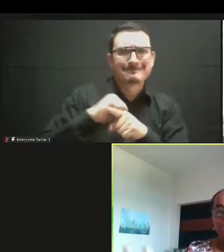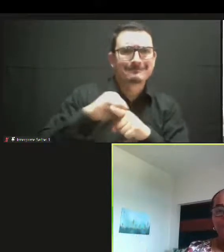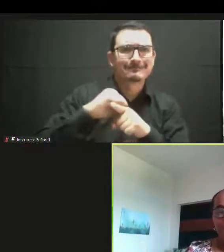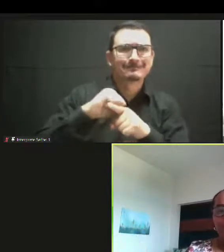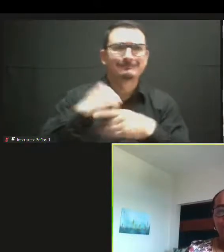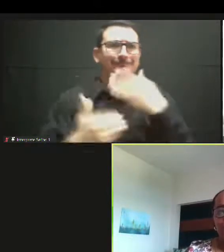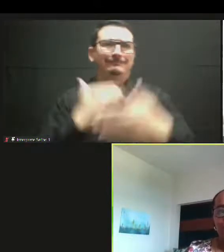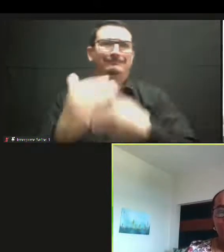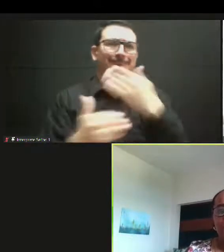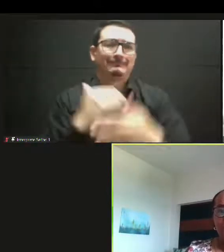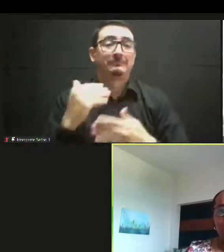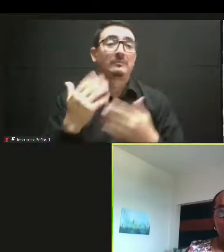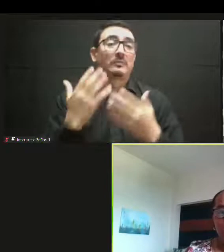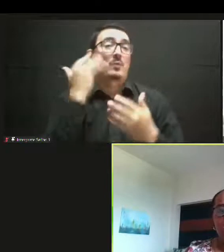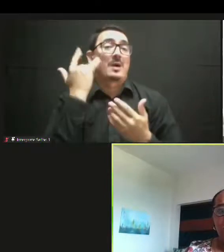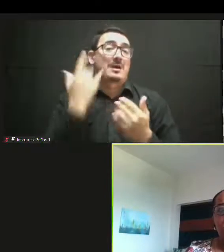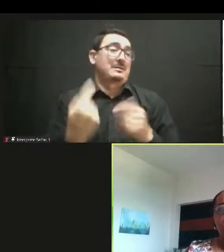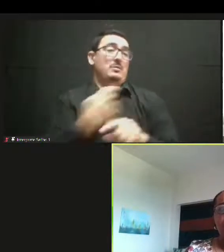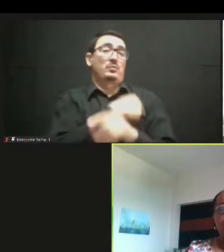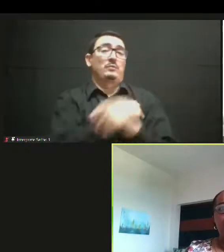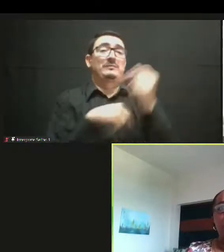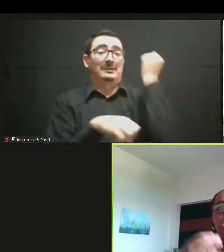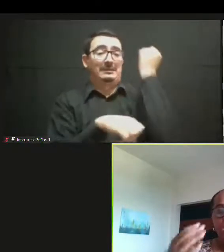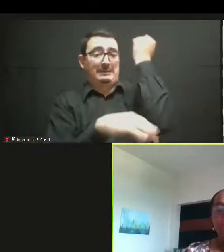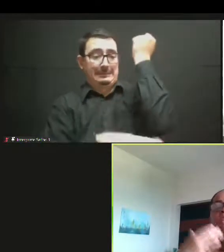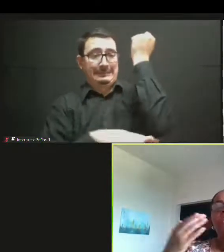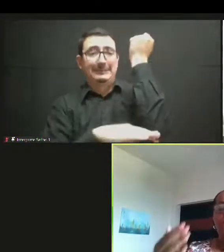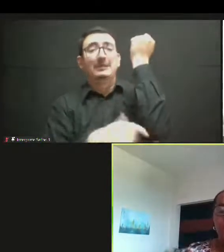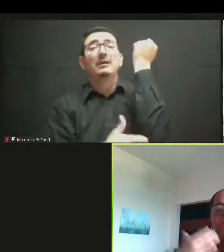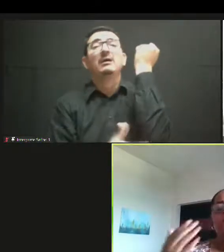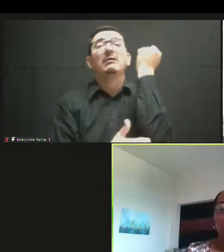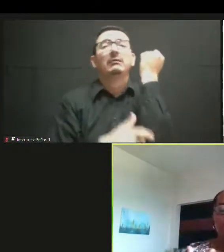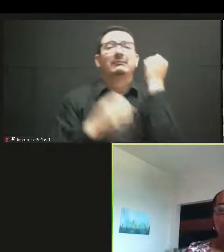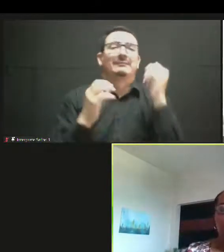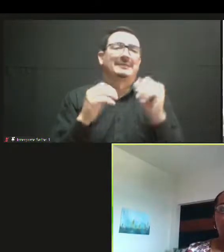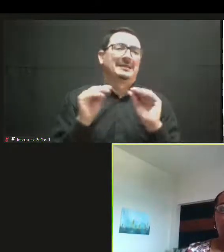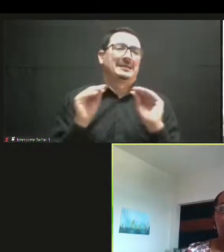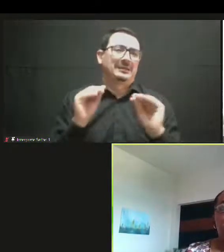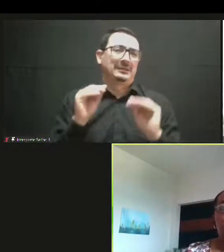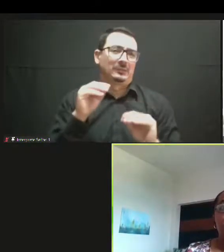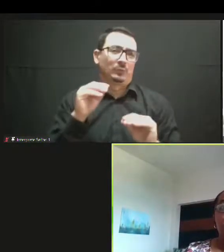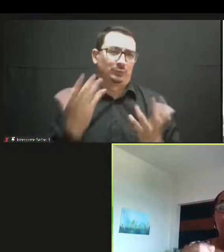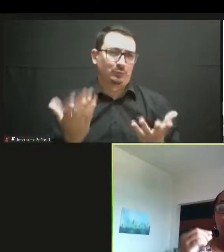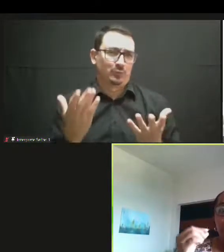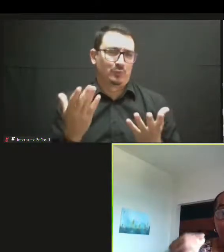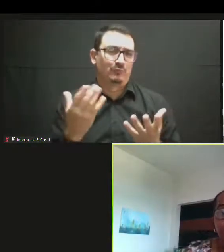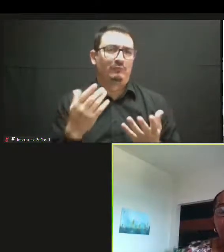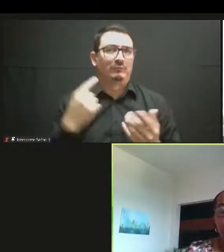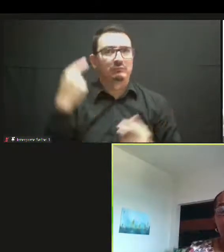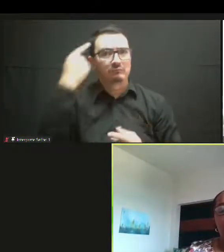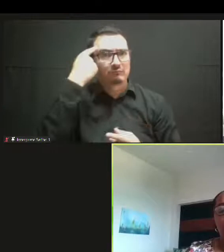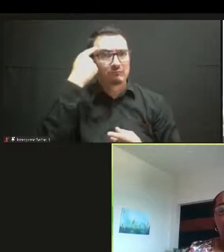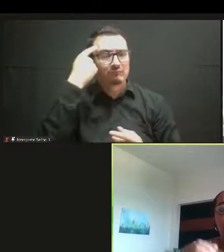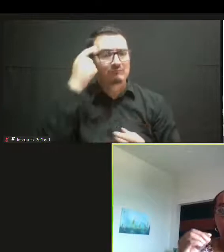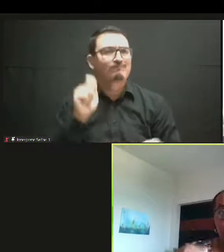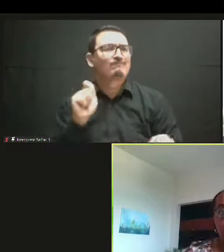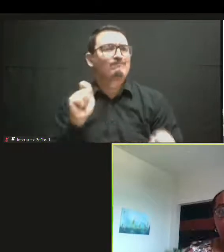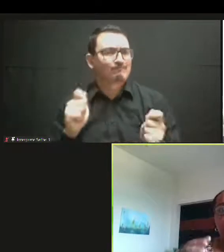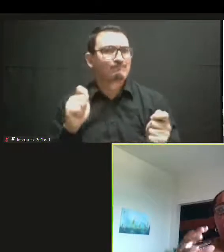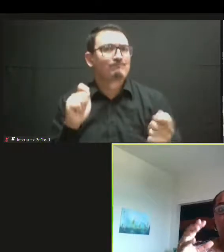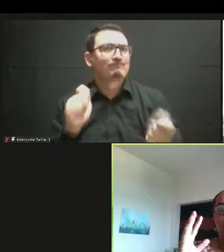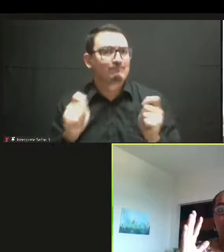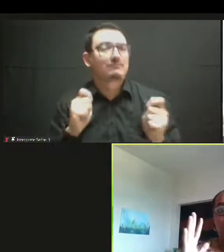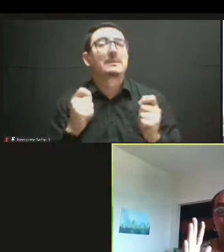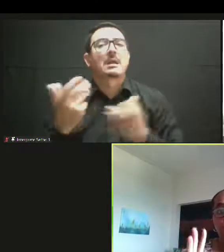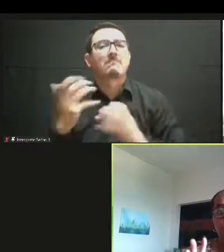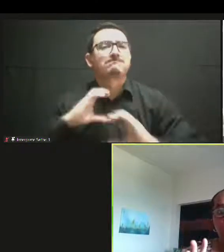more time than what the market is requiring. But we are having these constant conversations and presenting to government models